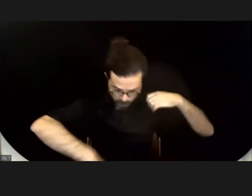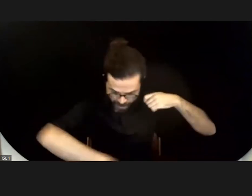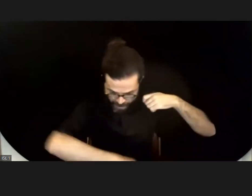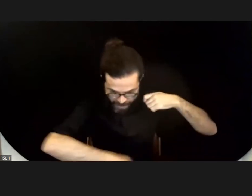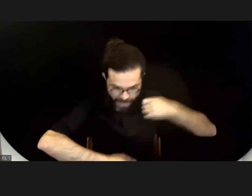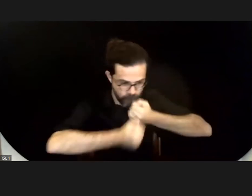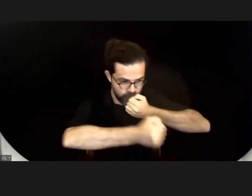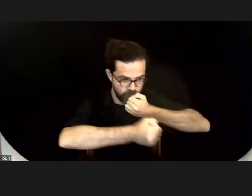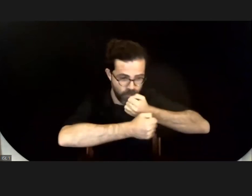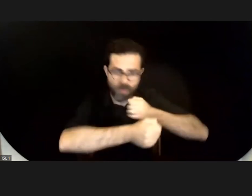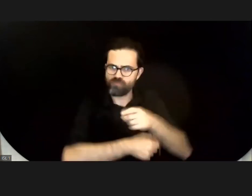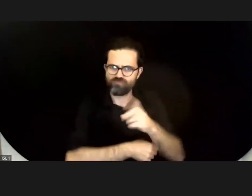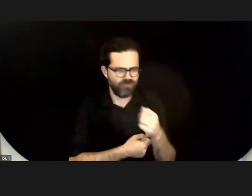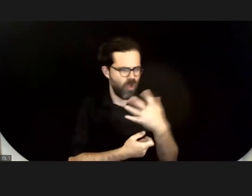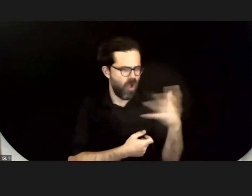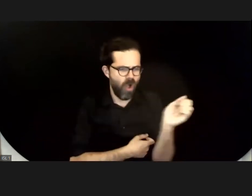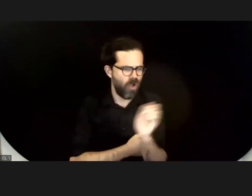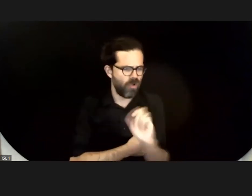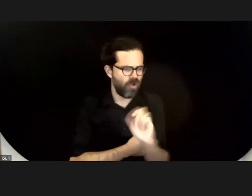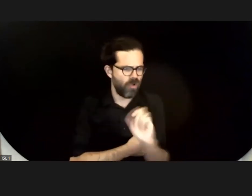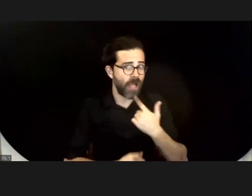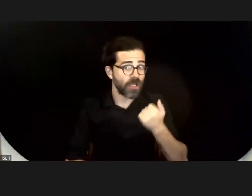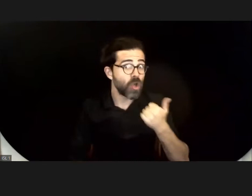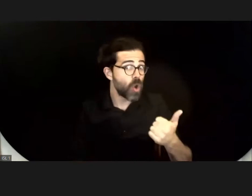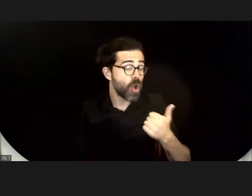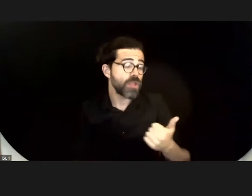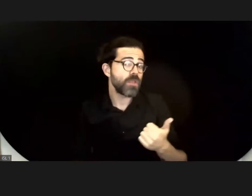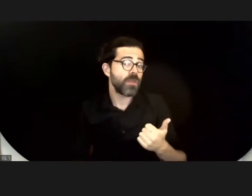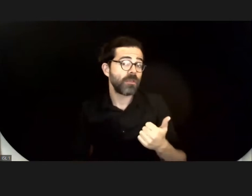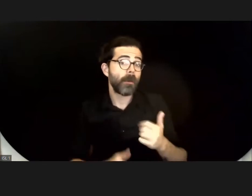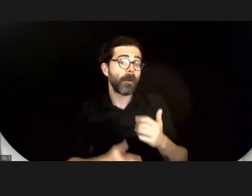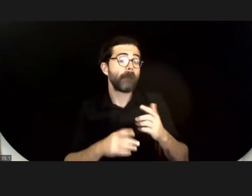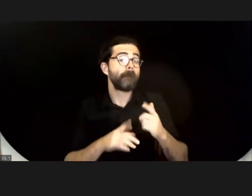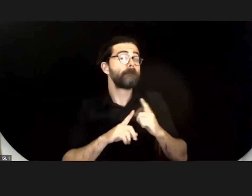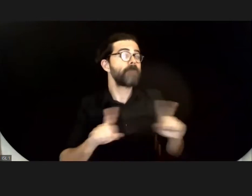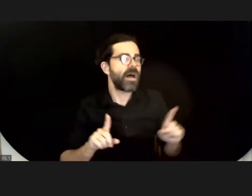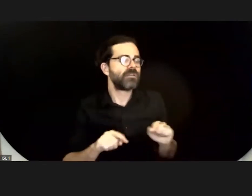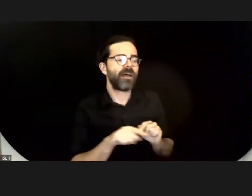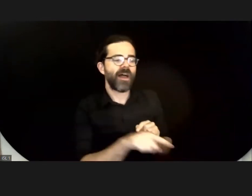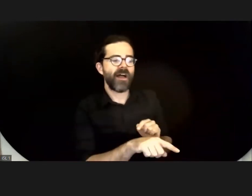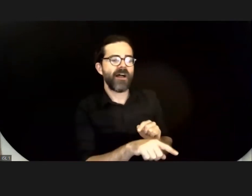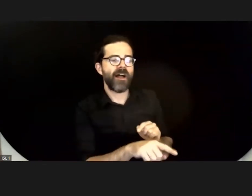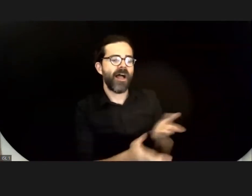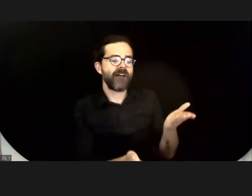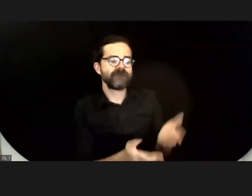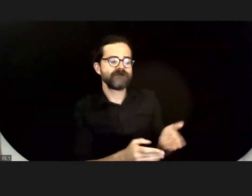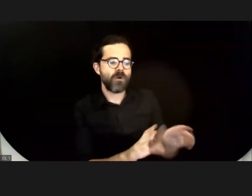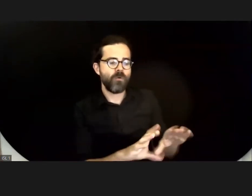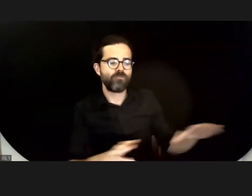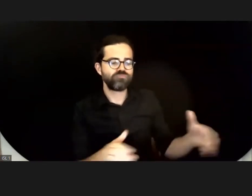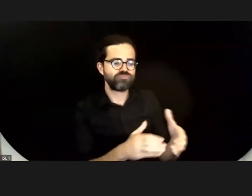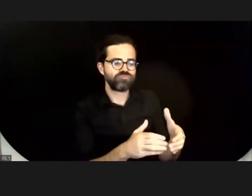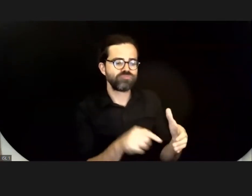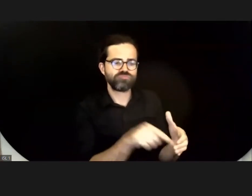But in order to do their concerts, they need to train for